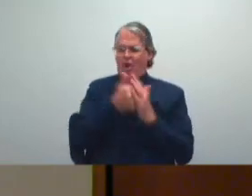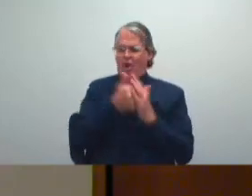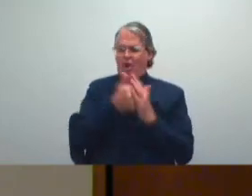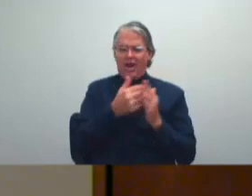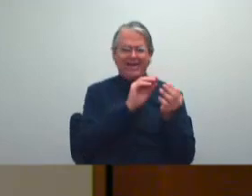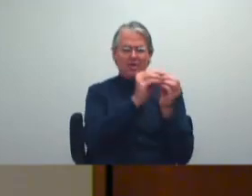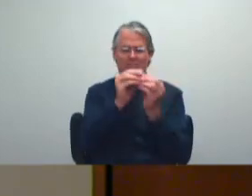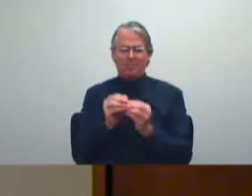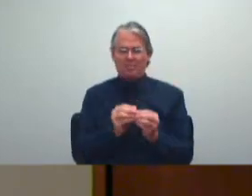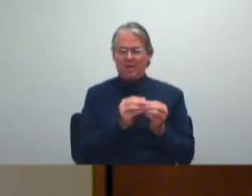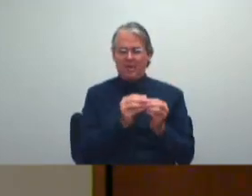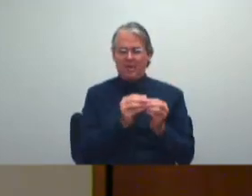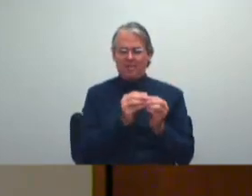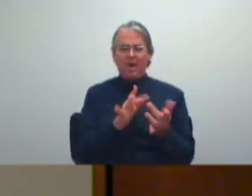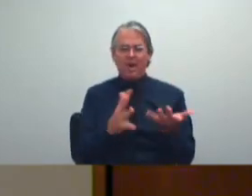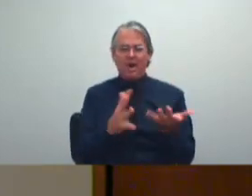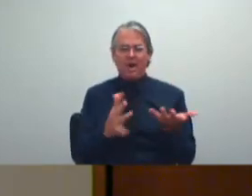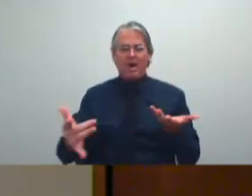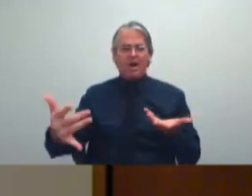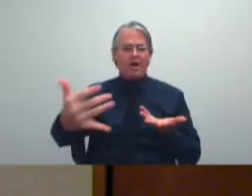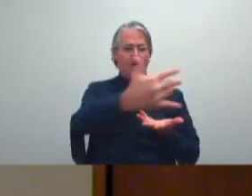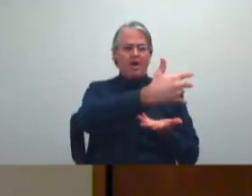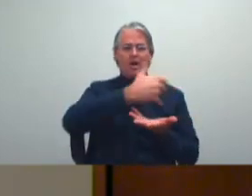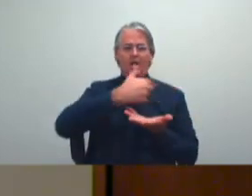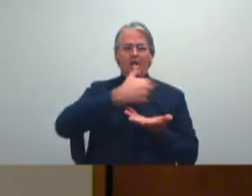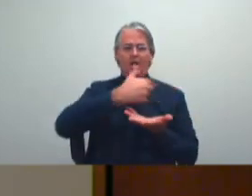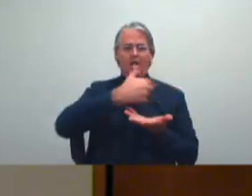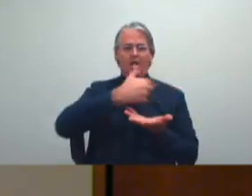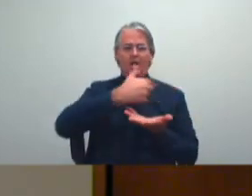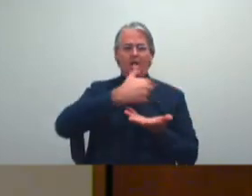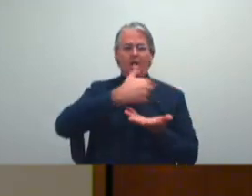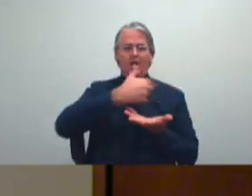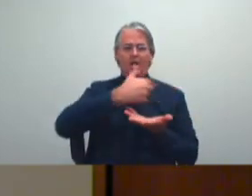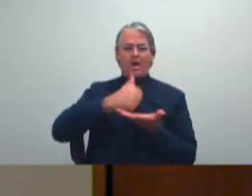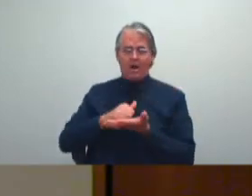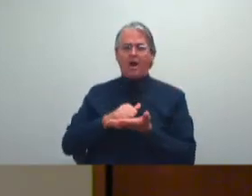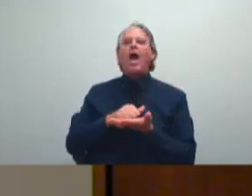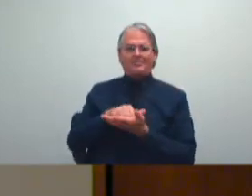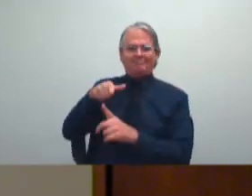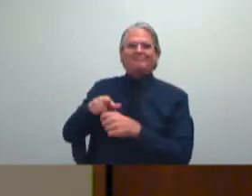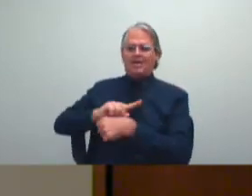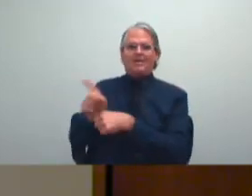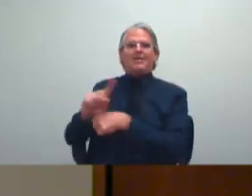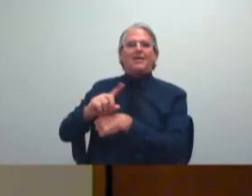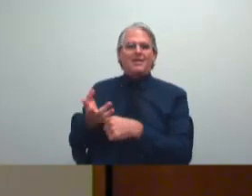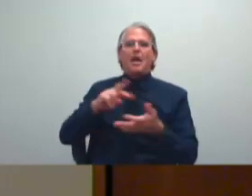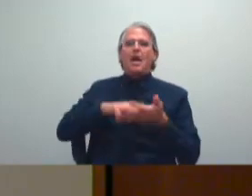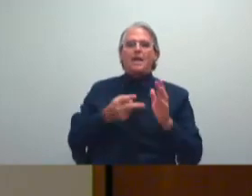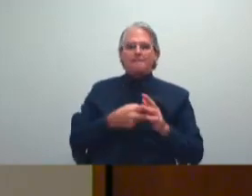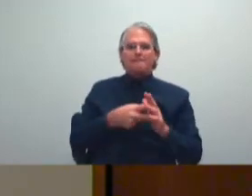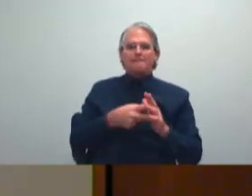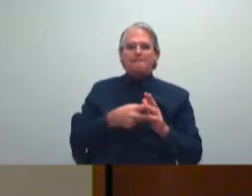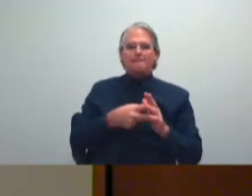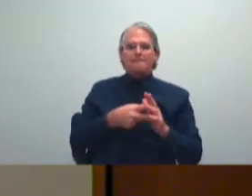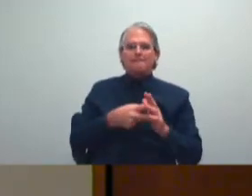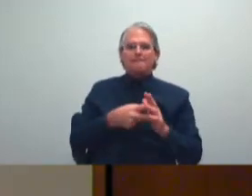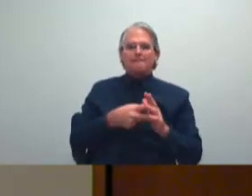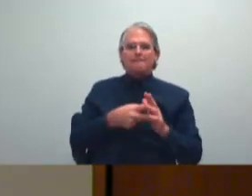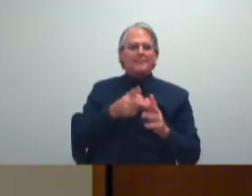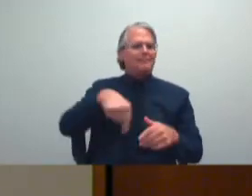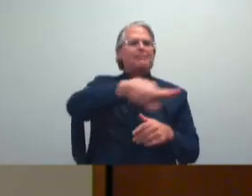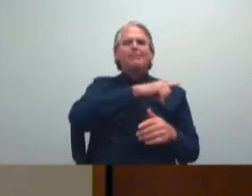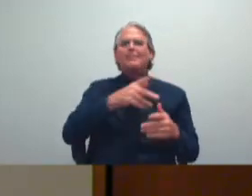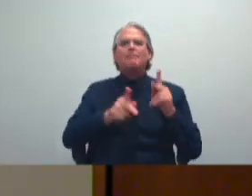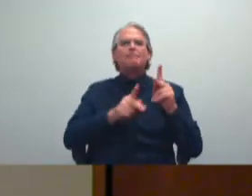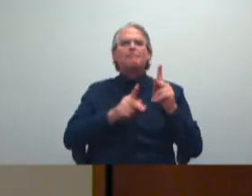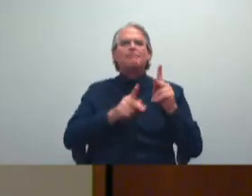think is easily digested by the general public and helps you really take into consideration your personal